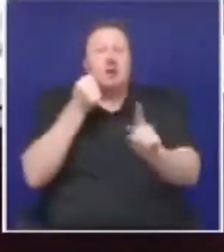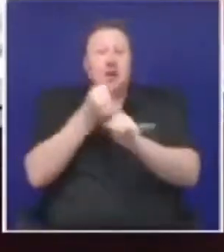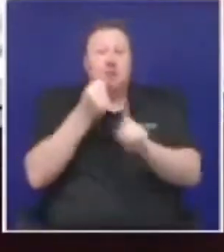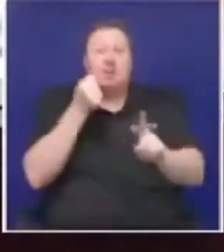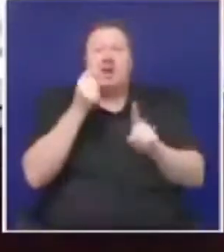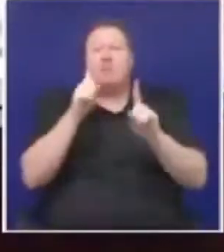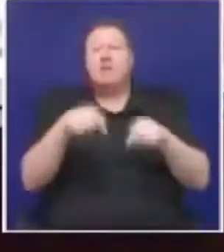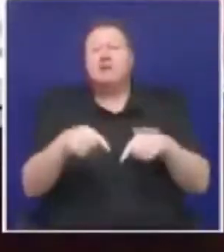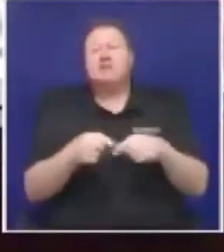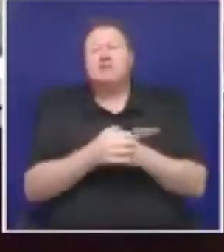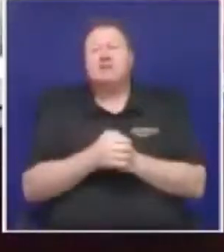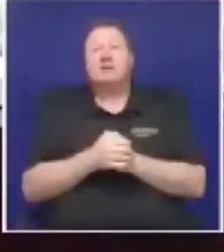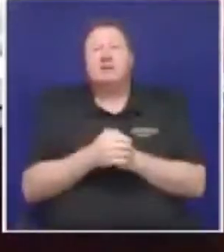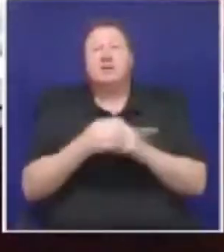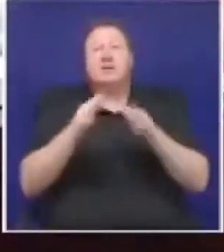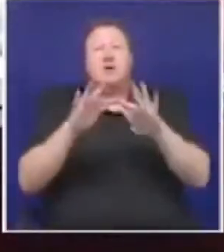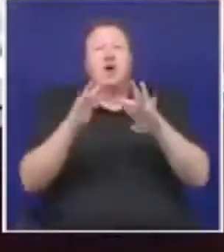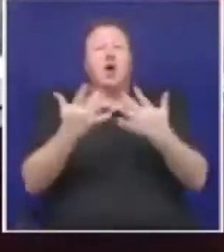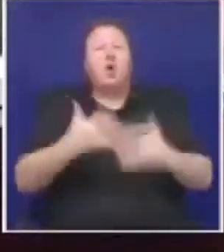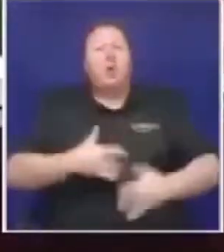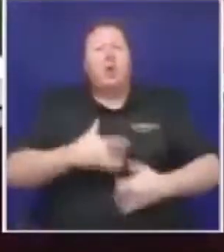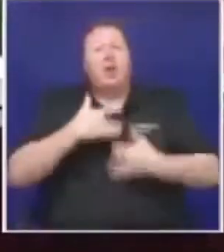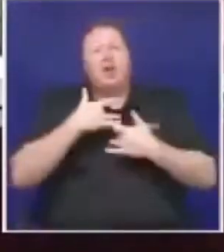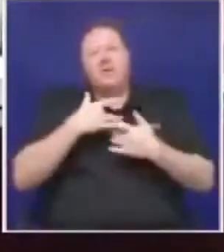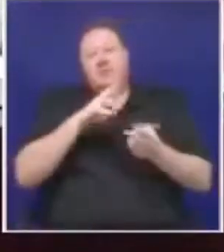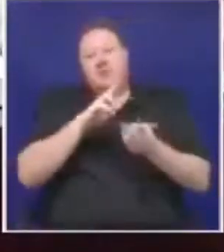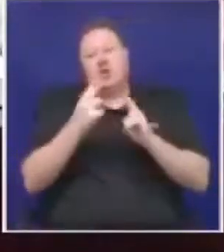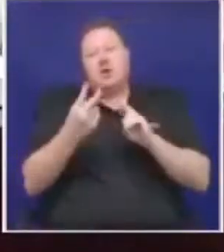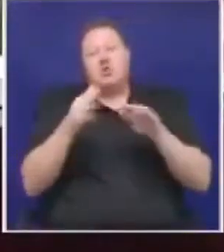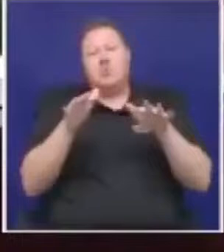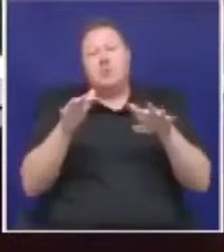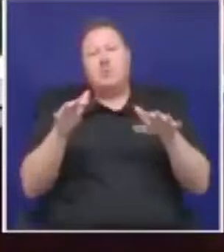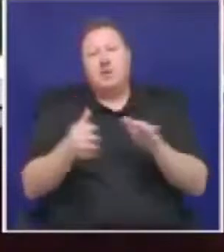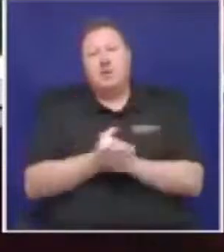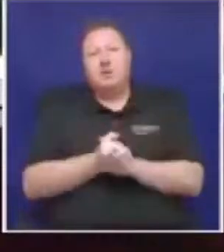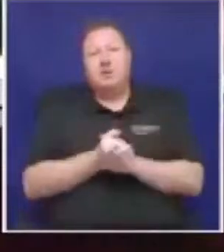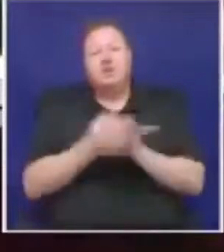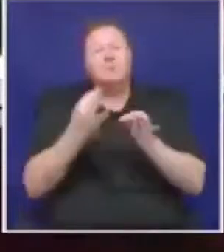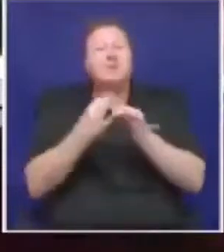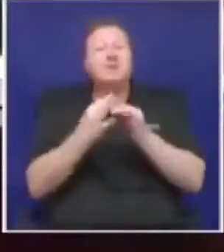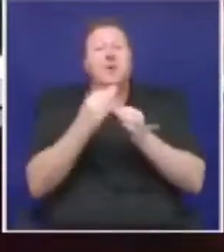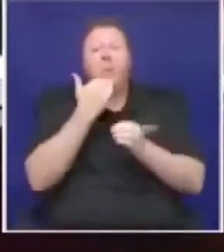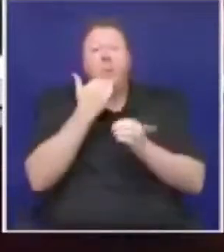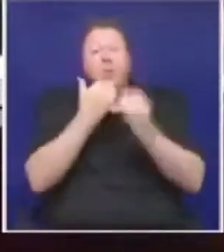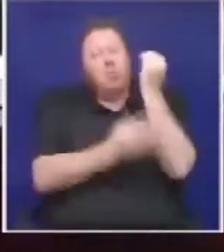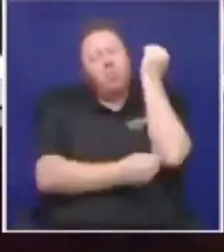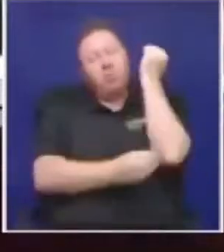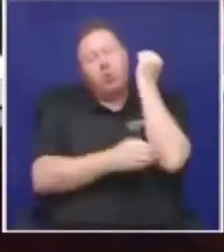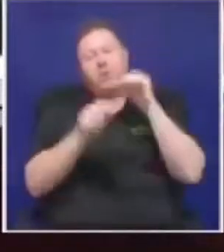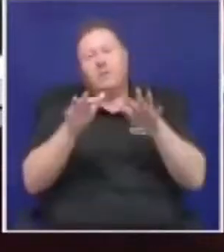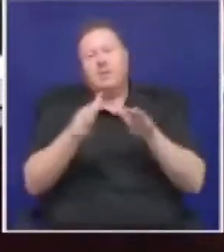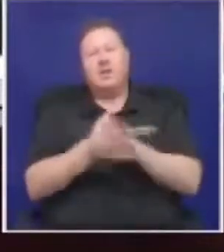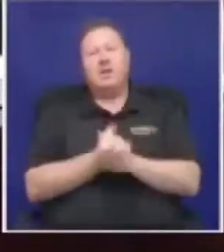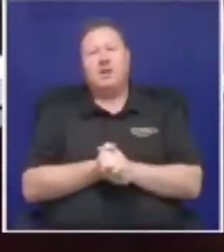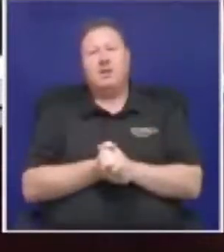in how we change the lives of our people, particularly poor people. So it's not just the issue